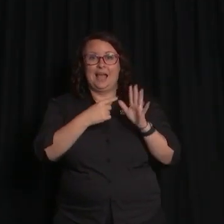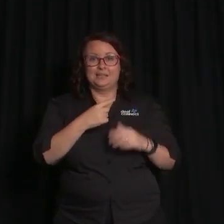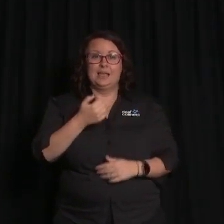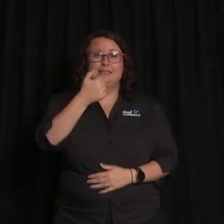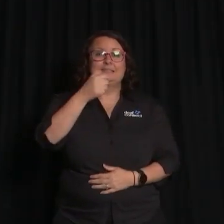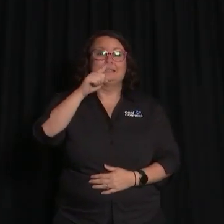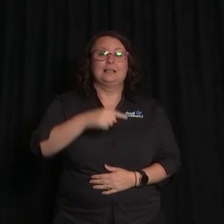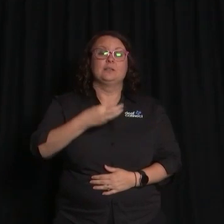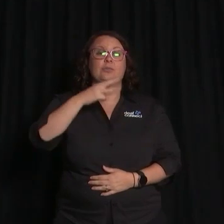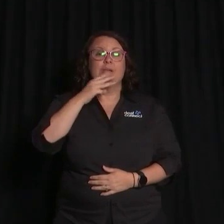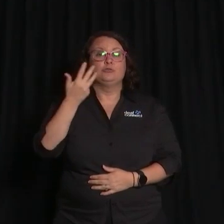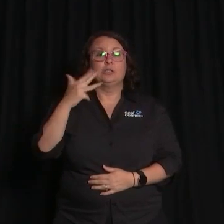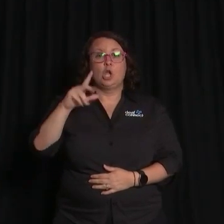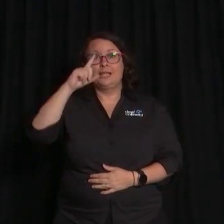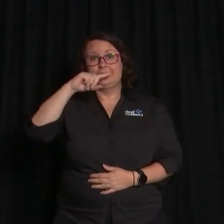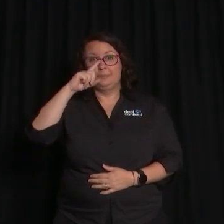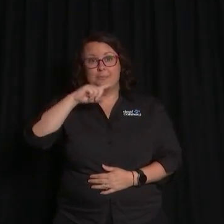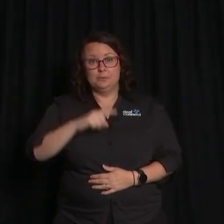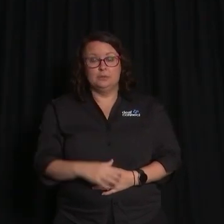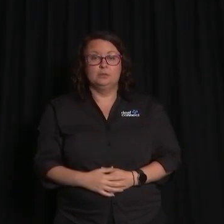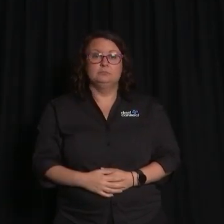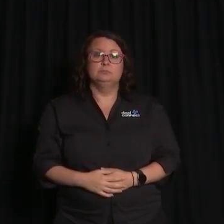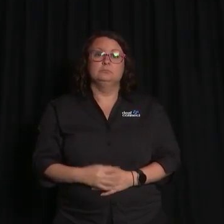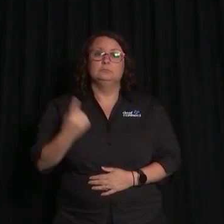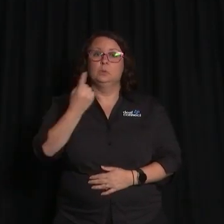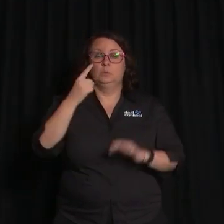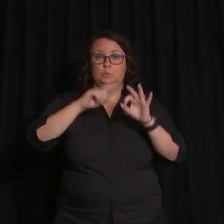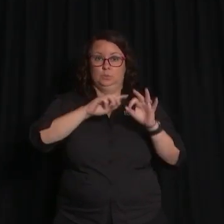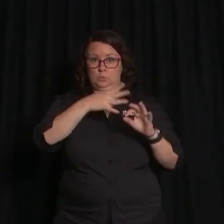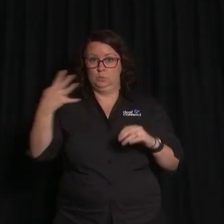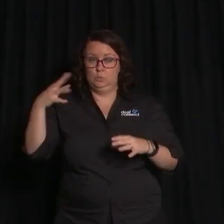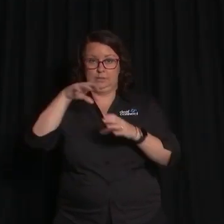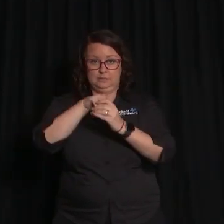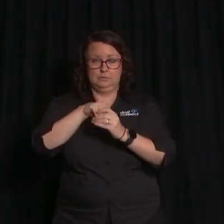6,390 people in that study, young people who are LGBTQIA+.